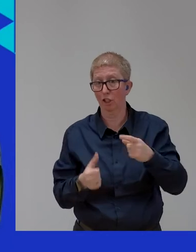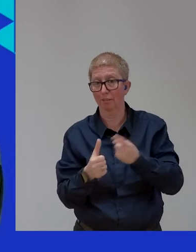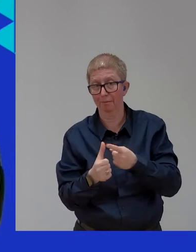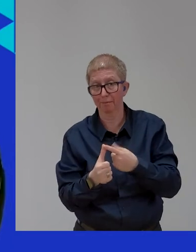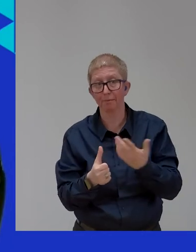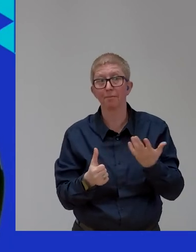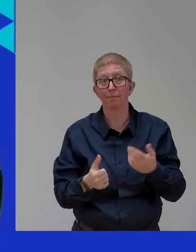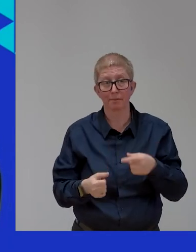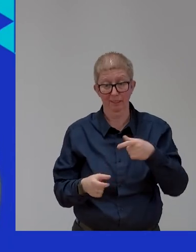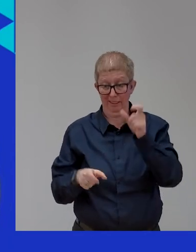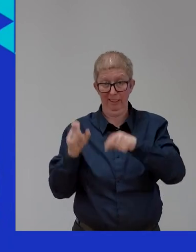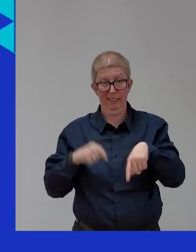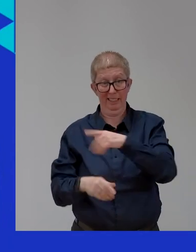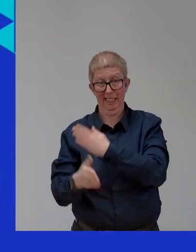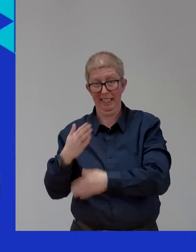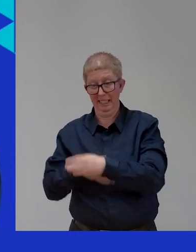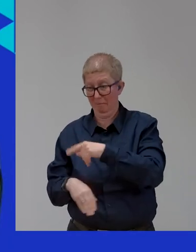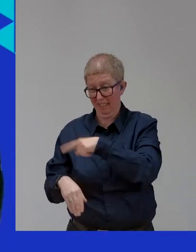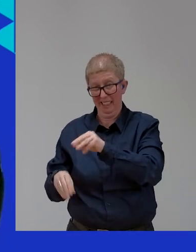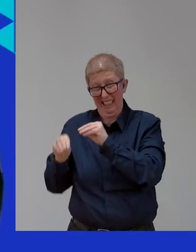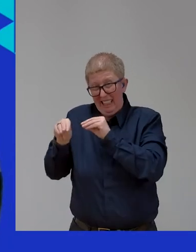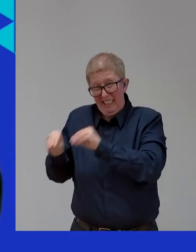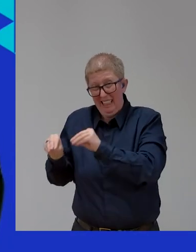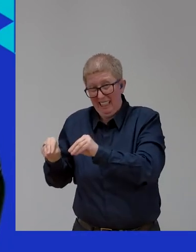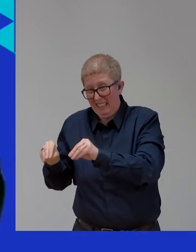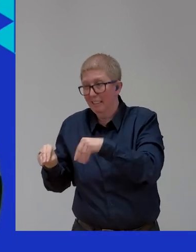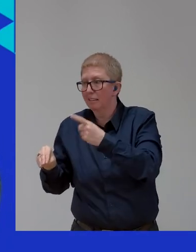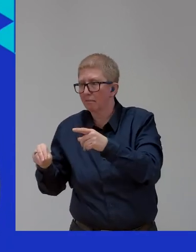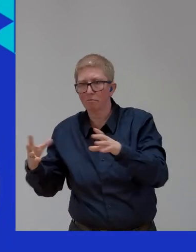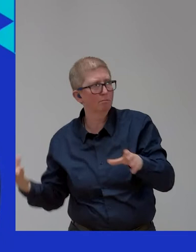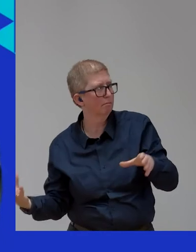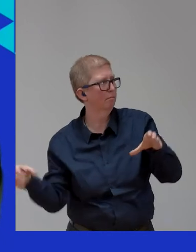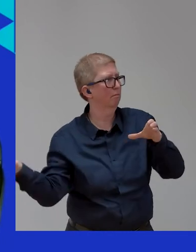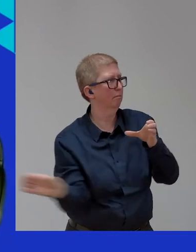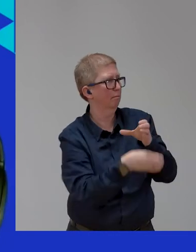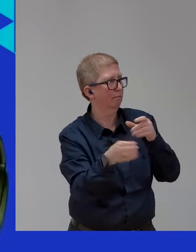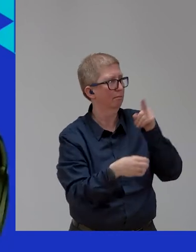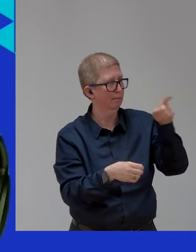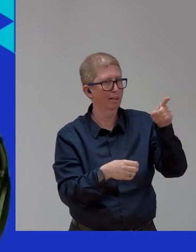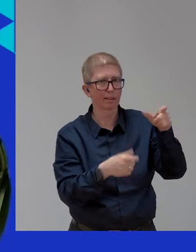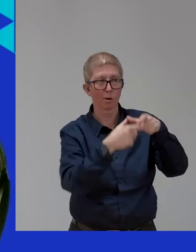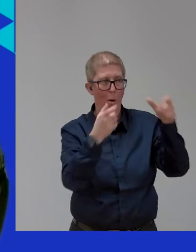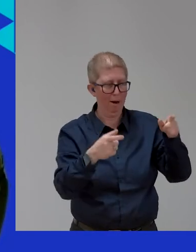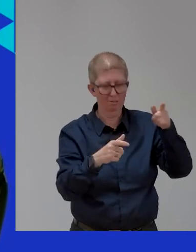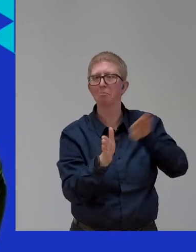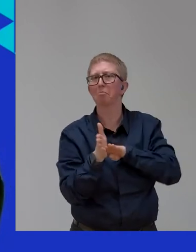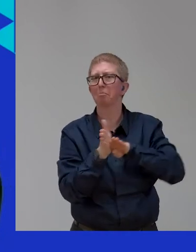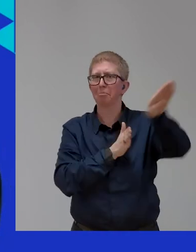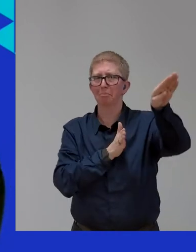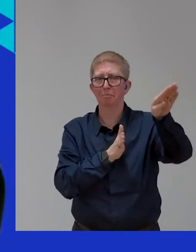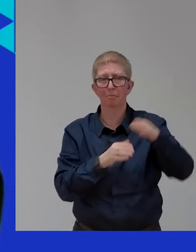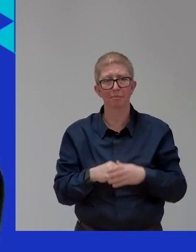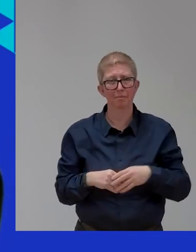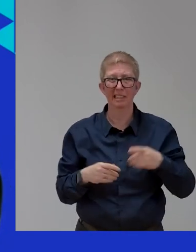Then moving to the last point, demand side. So sensitizing employers about the